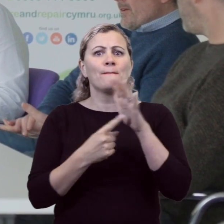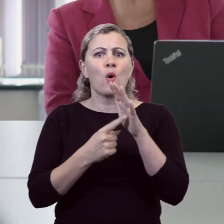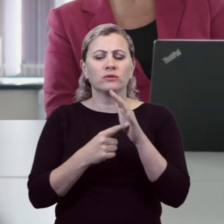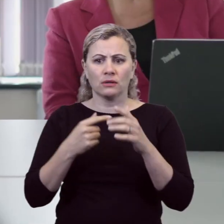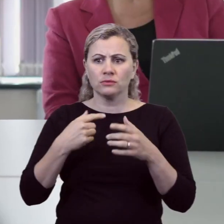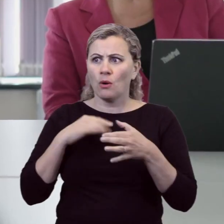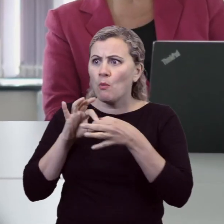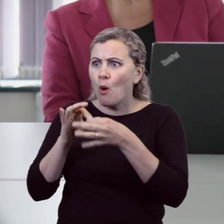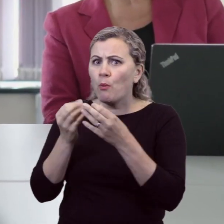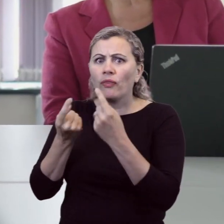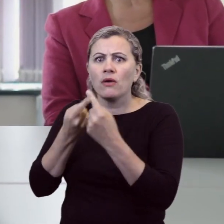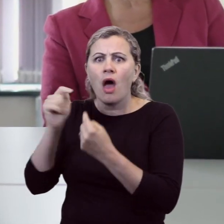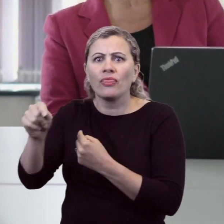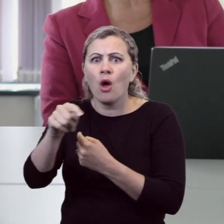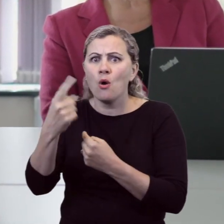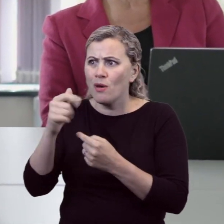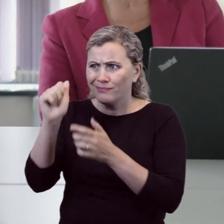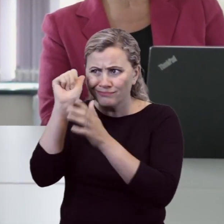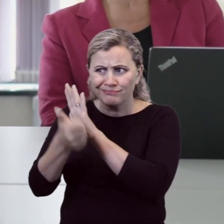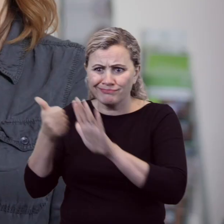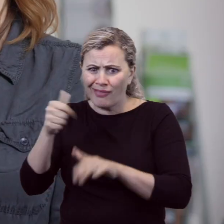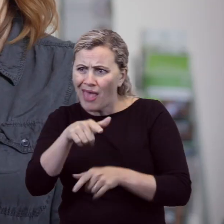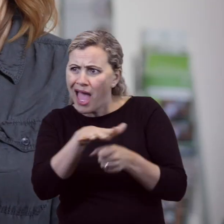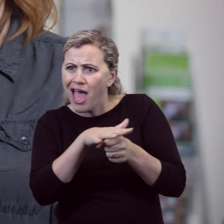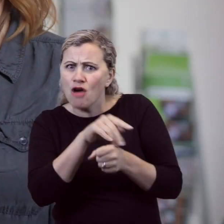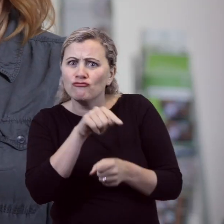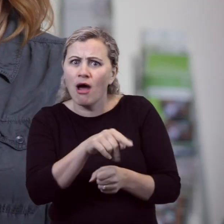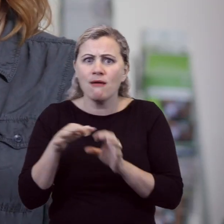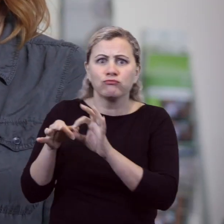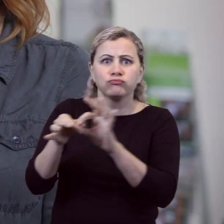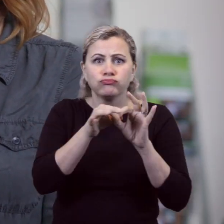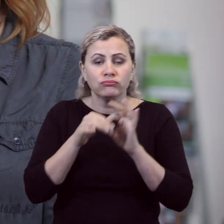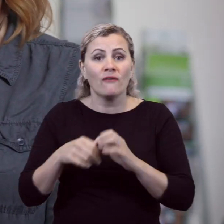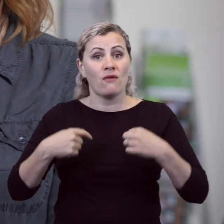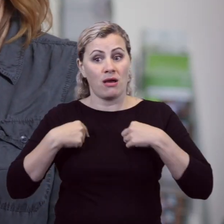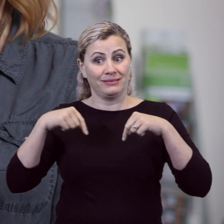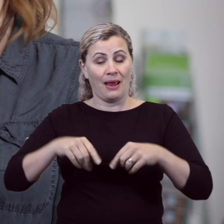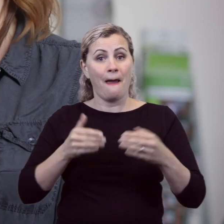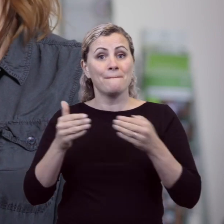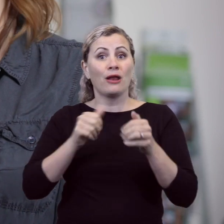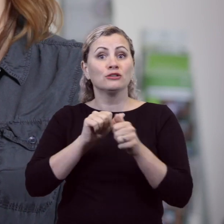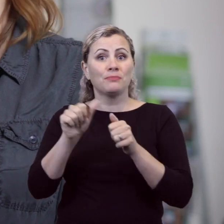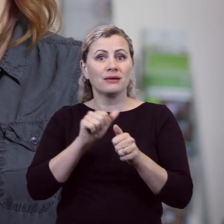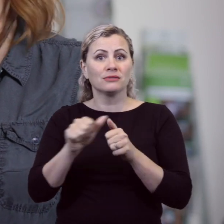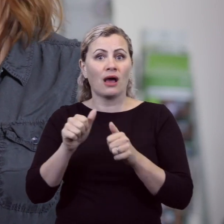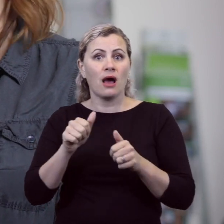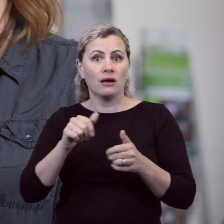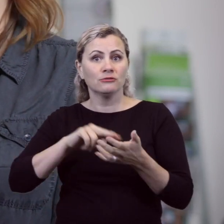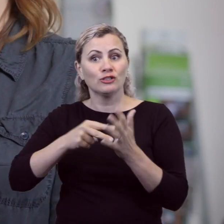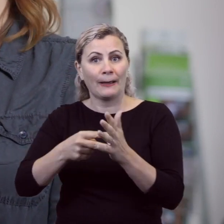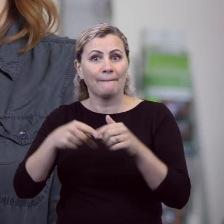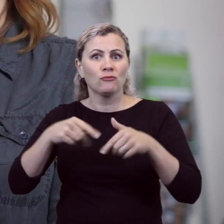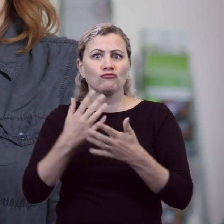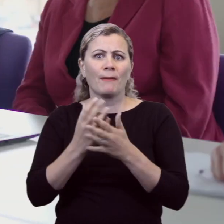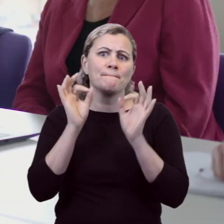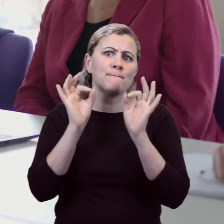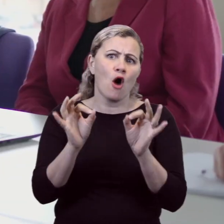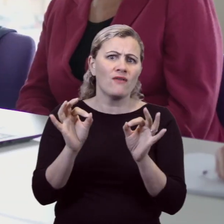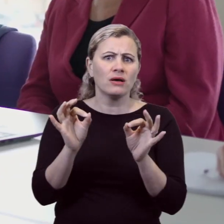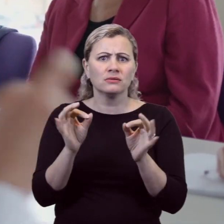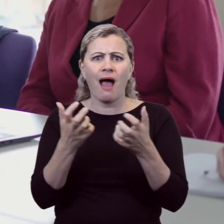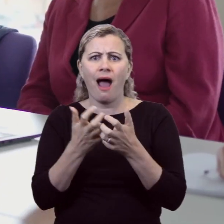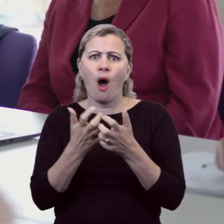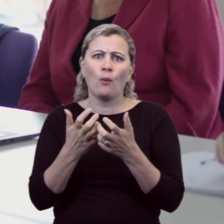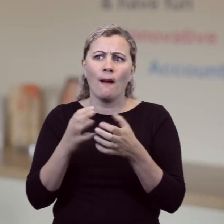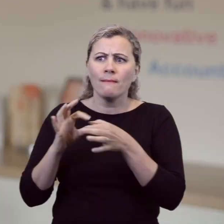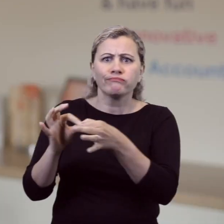important to work with partners who have expertise in those areas. For us, the Managing Better scheme is just a perfect example of working in partnership to support people who